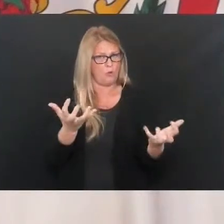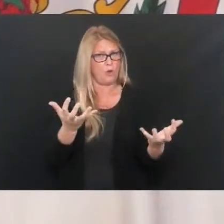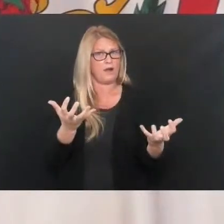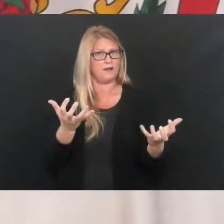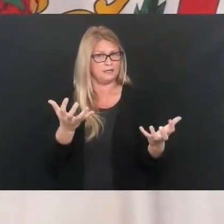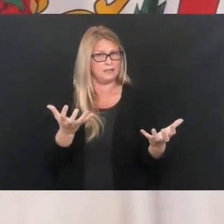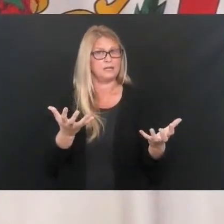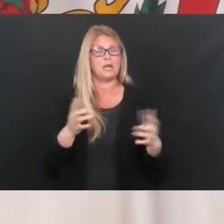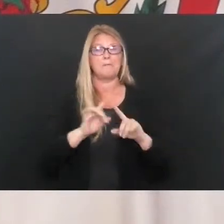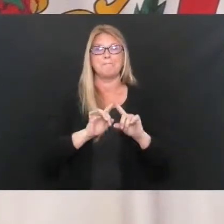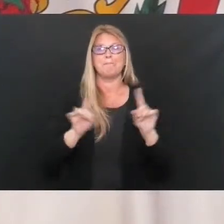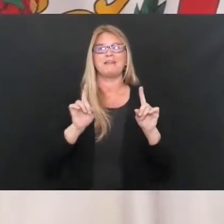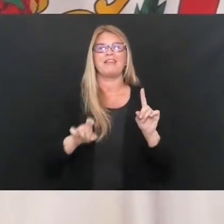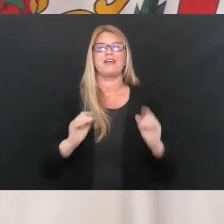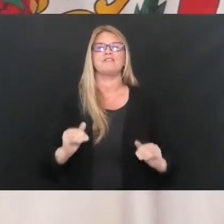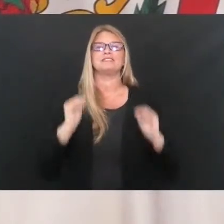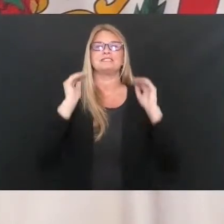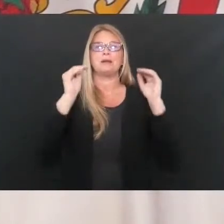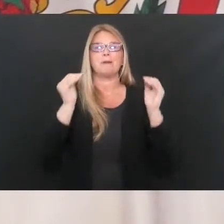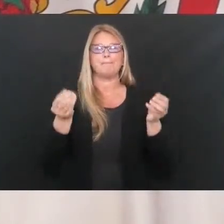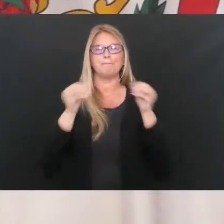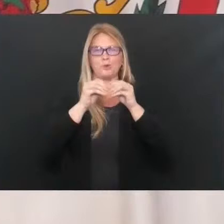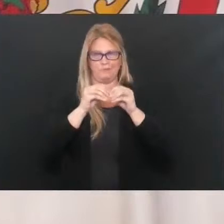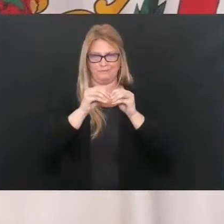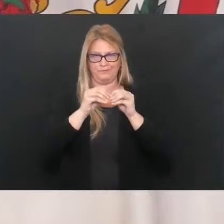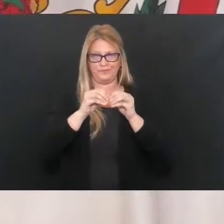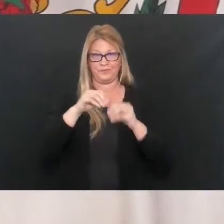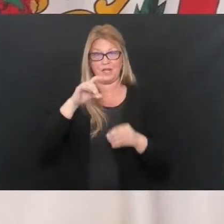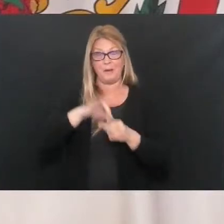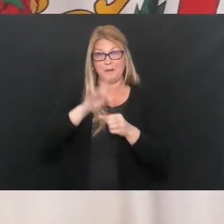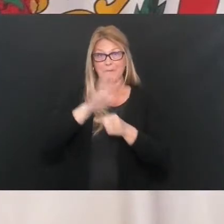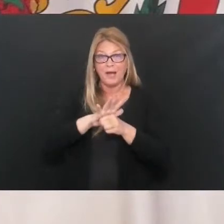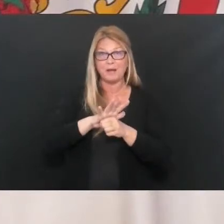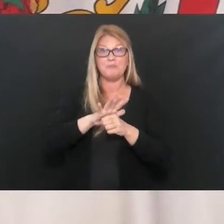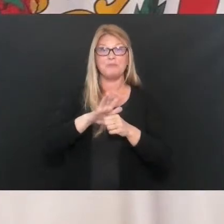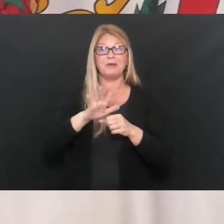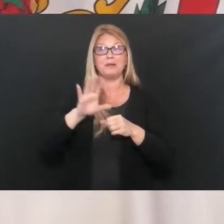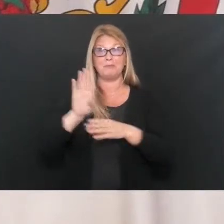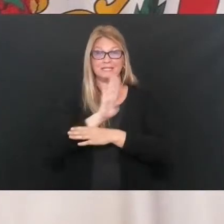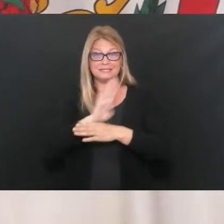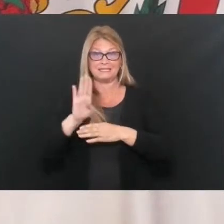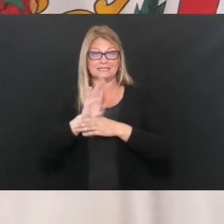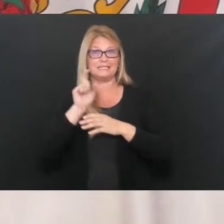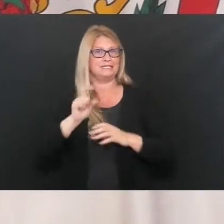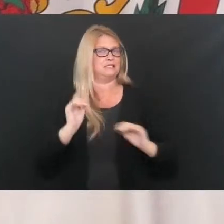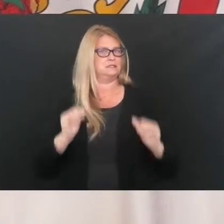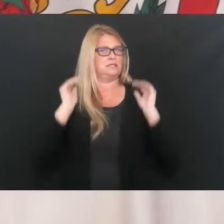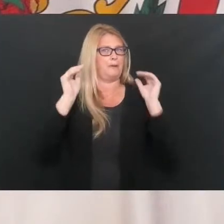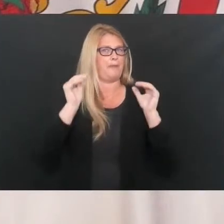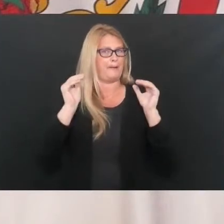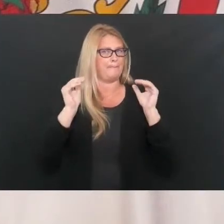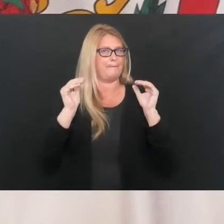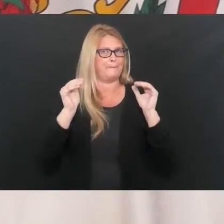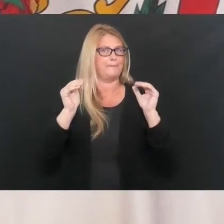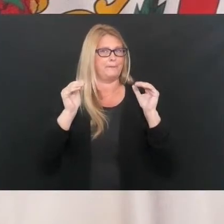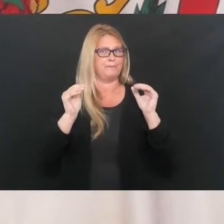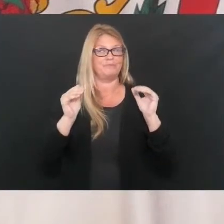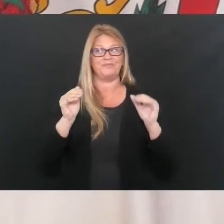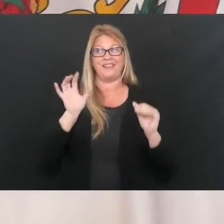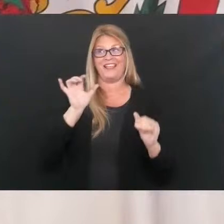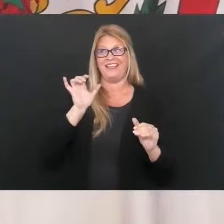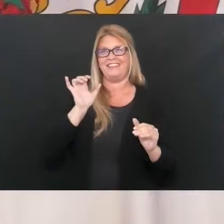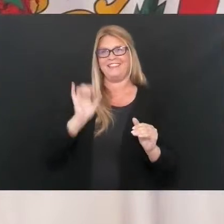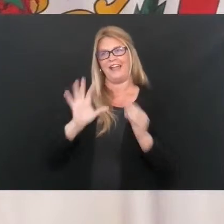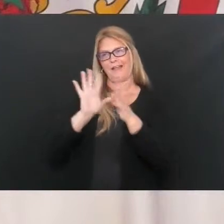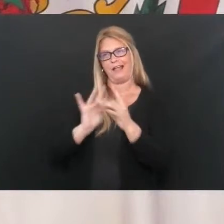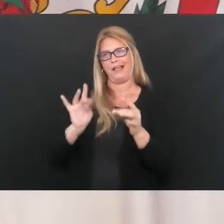But they got to step up to some degree. Our soda pop people or somebody has got to step up. This idea of just saying,